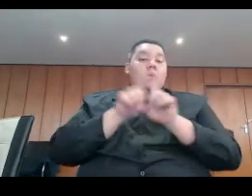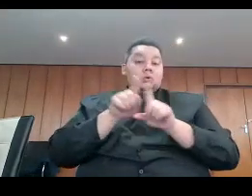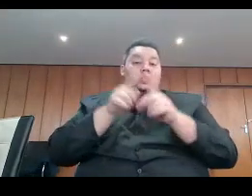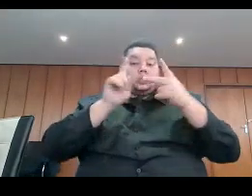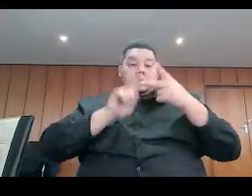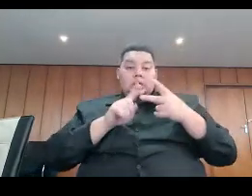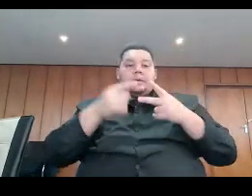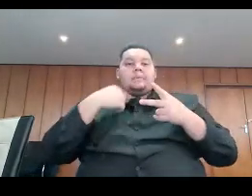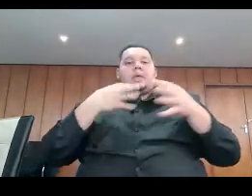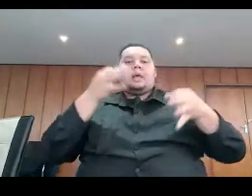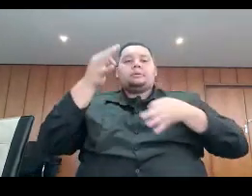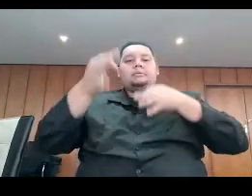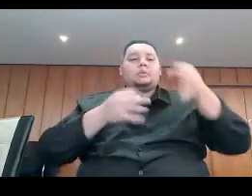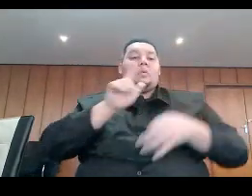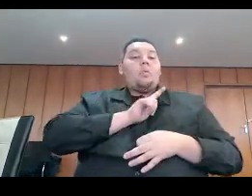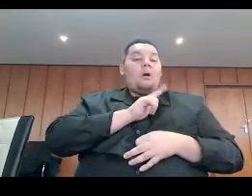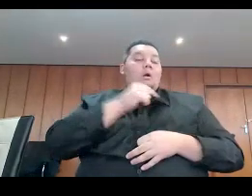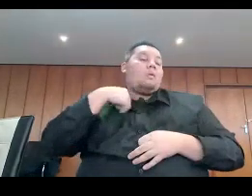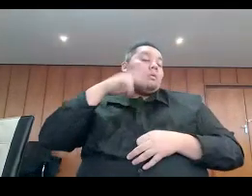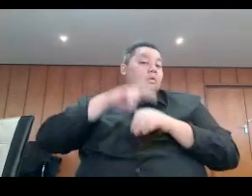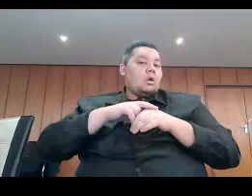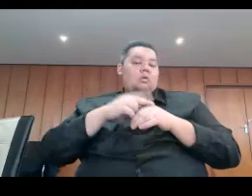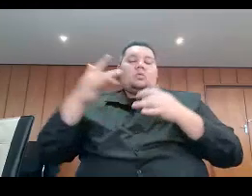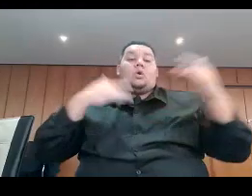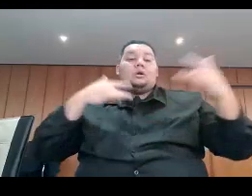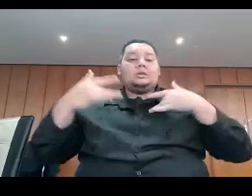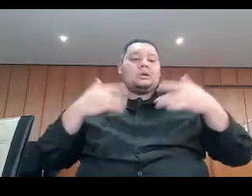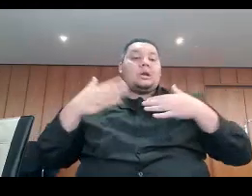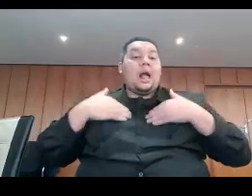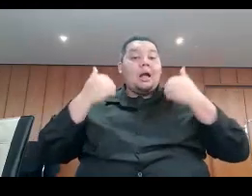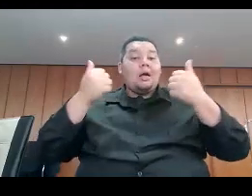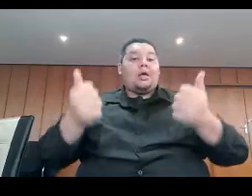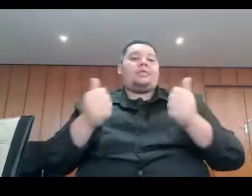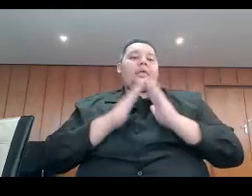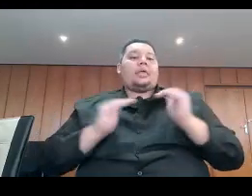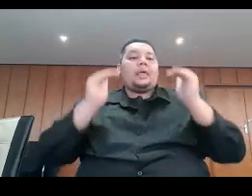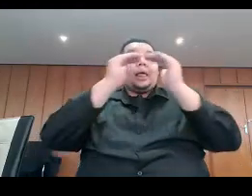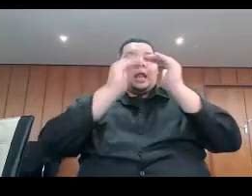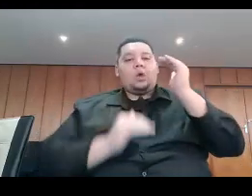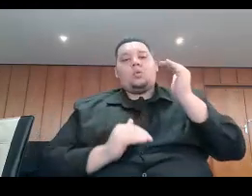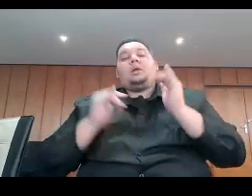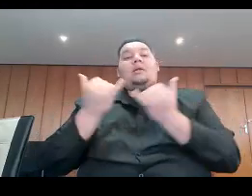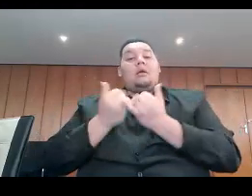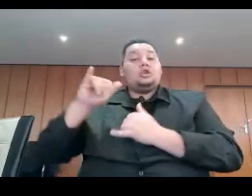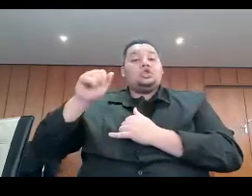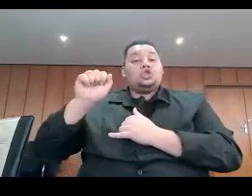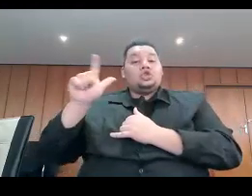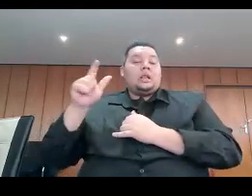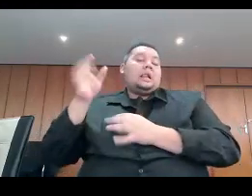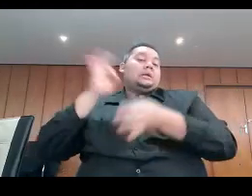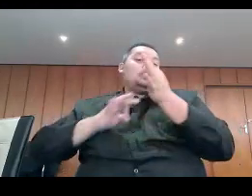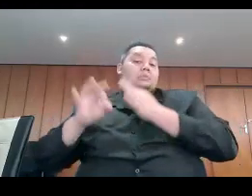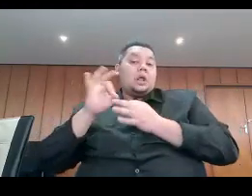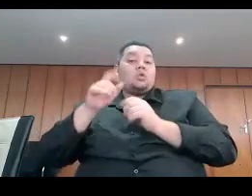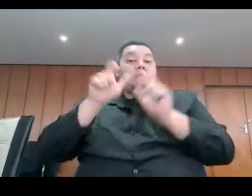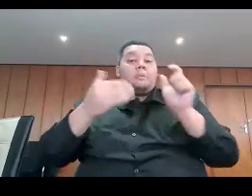explain why we must be concerned about health inequities, as Jill has explained, faced by persons with